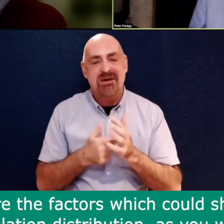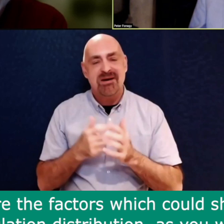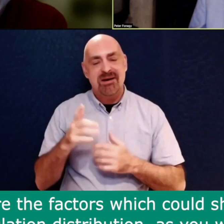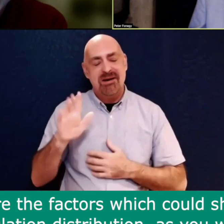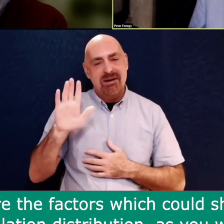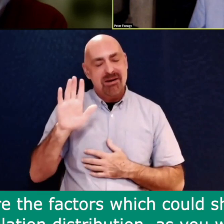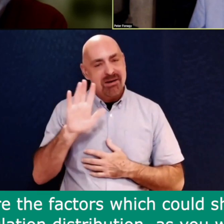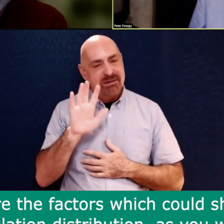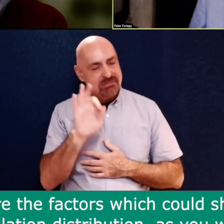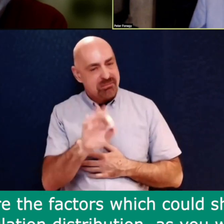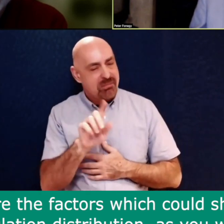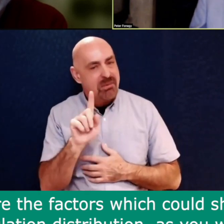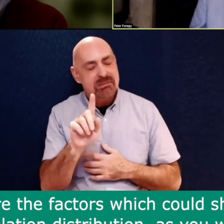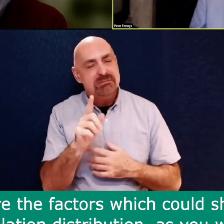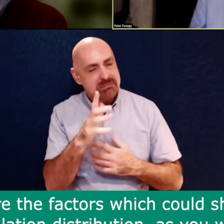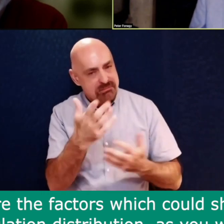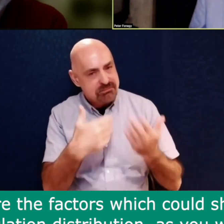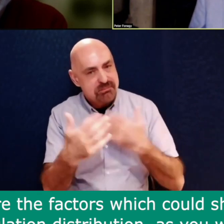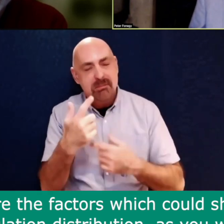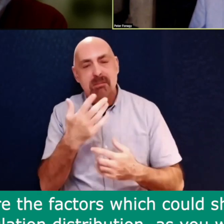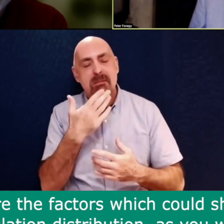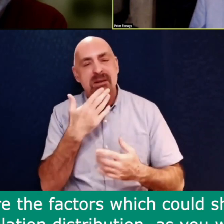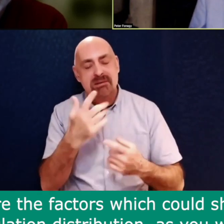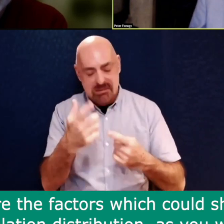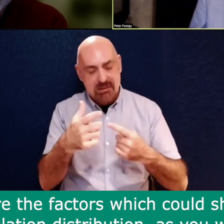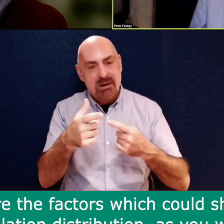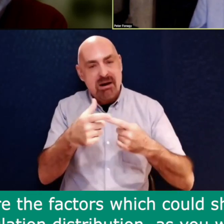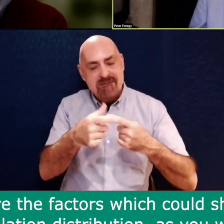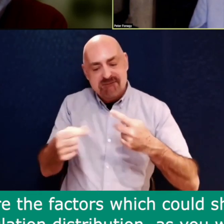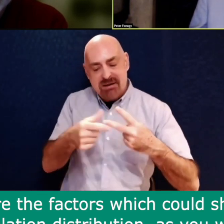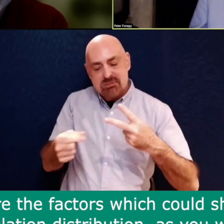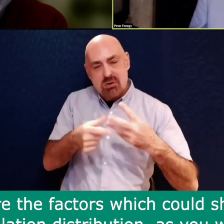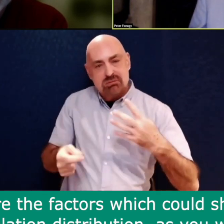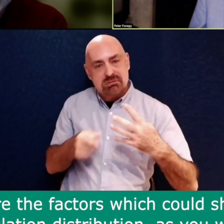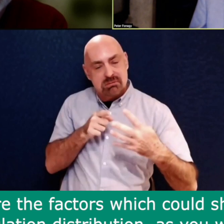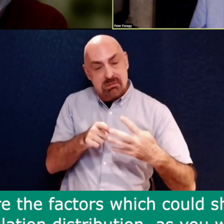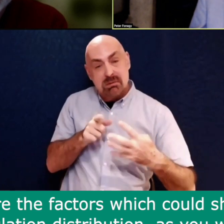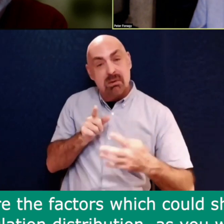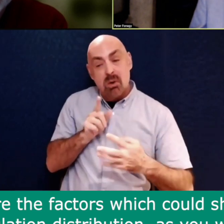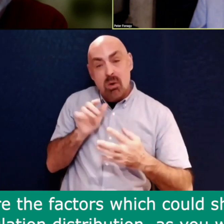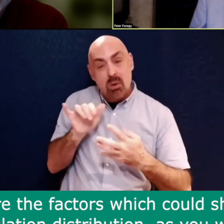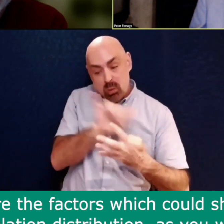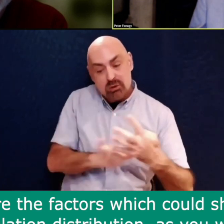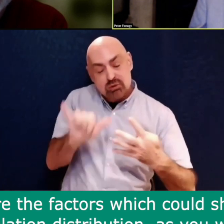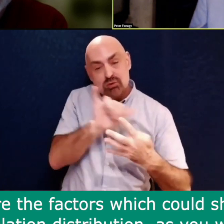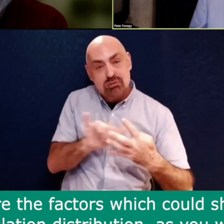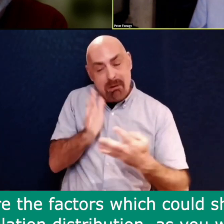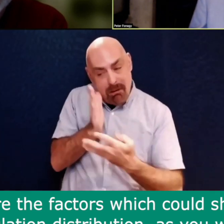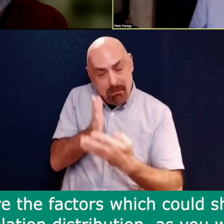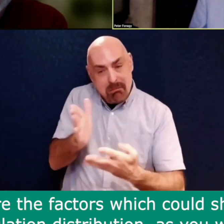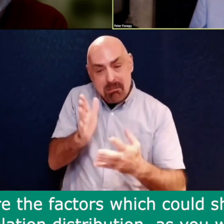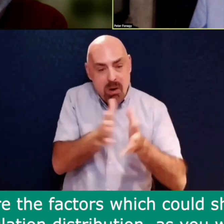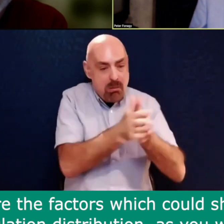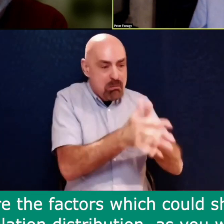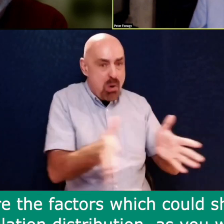What are the factors which could show greatest potential for shifting the